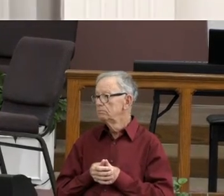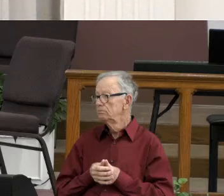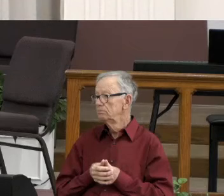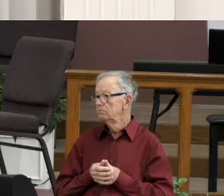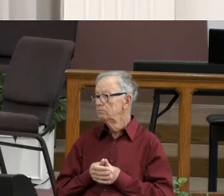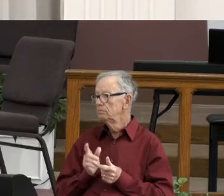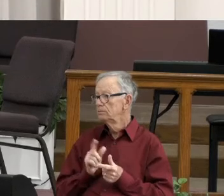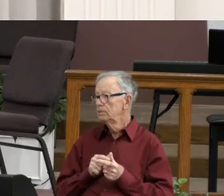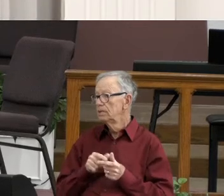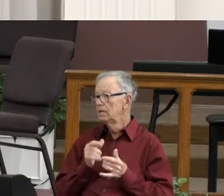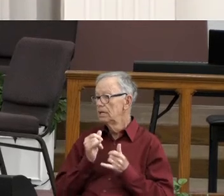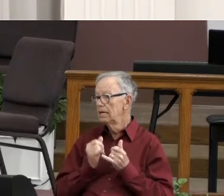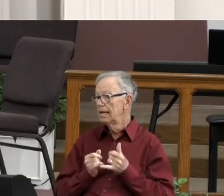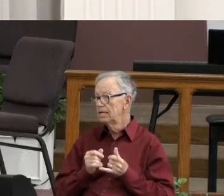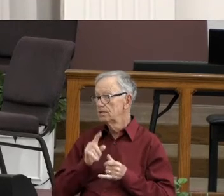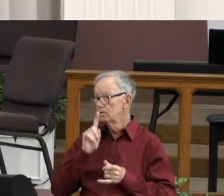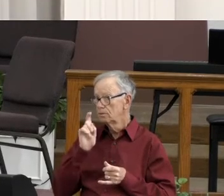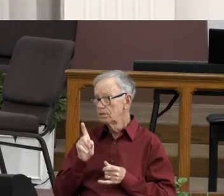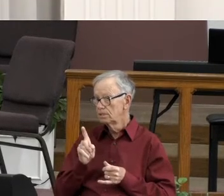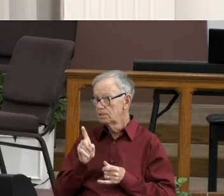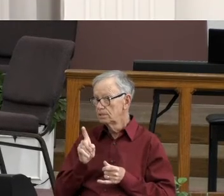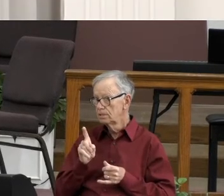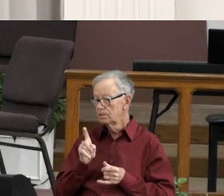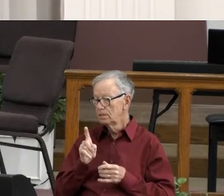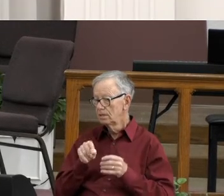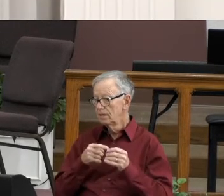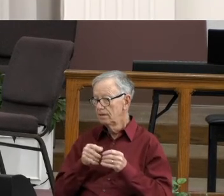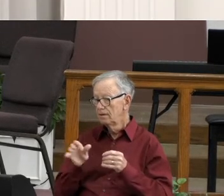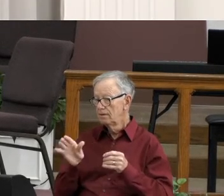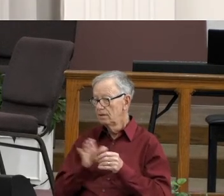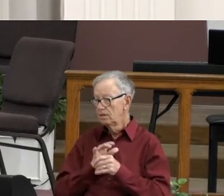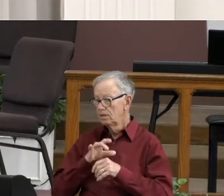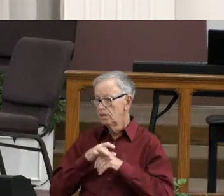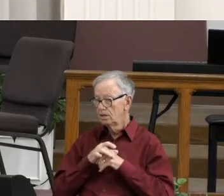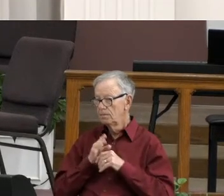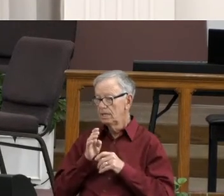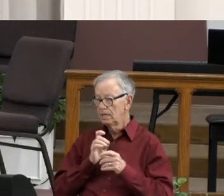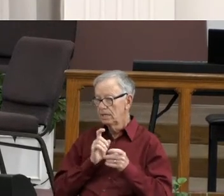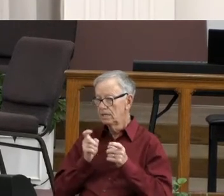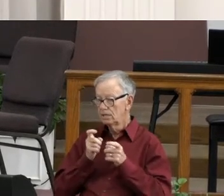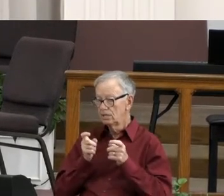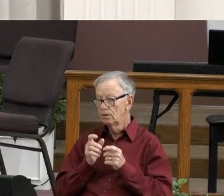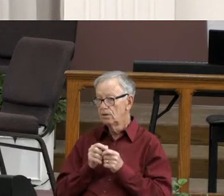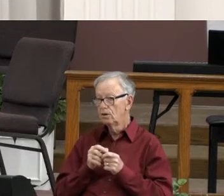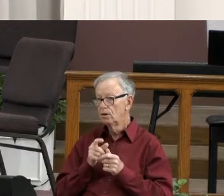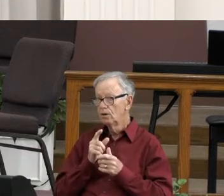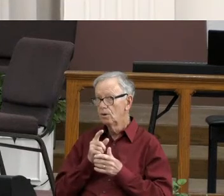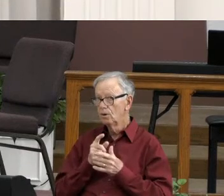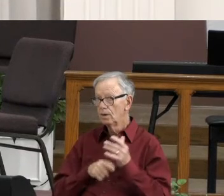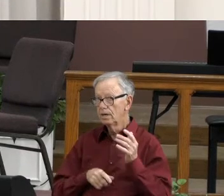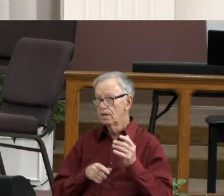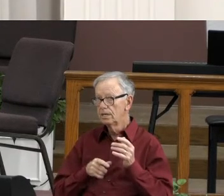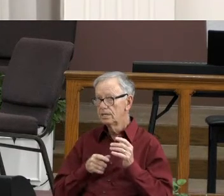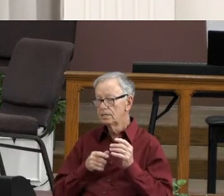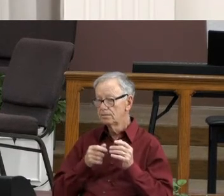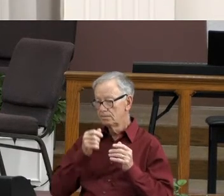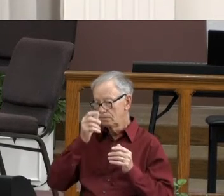And then the last question relating to fill the earth and be in charge is, what is mankind representing?